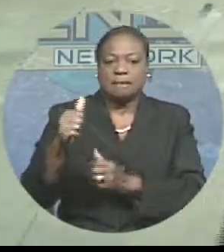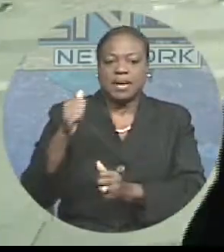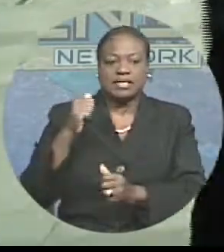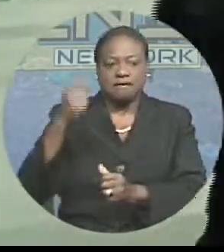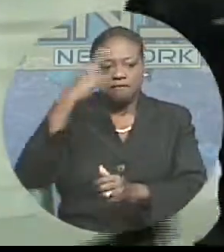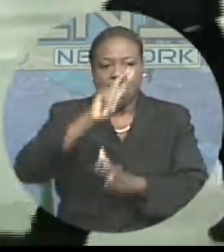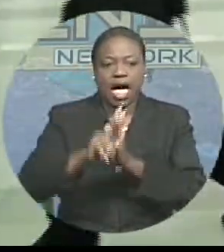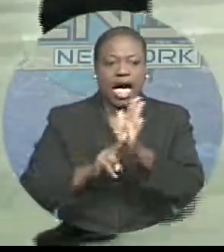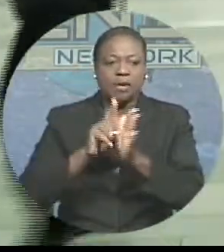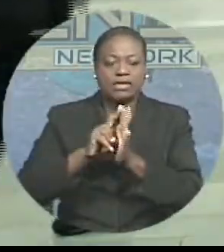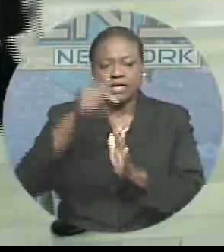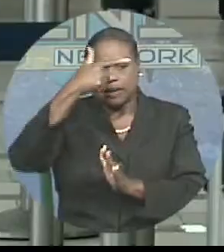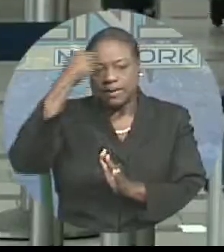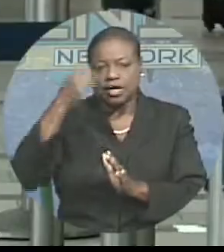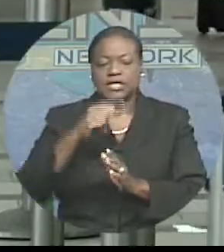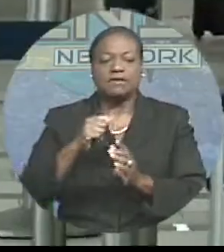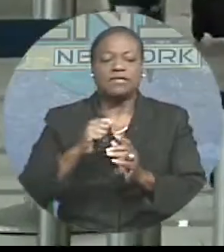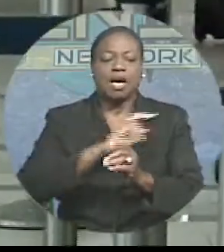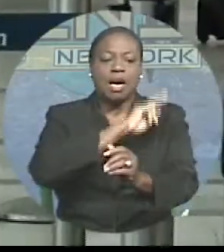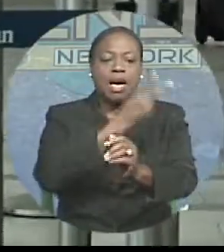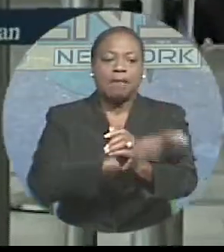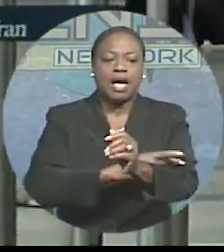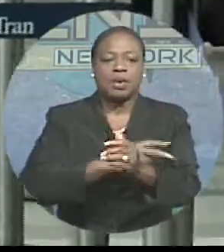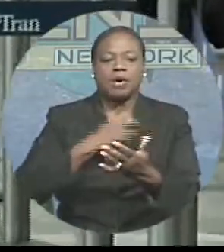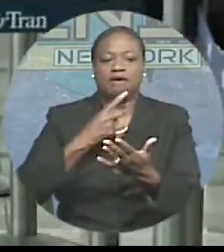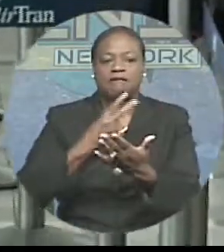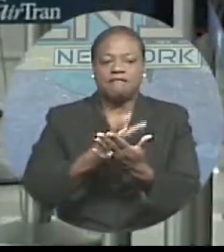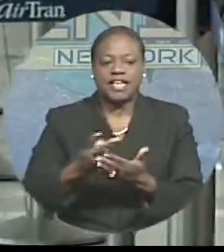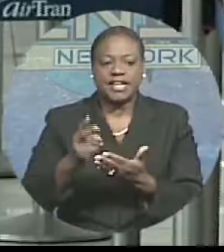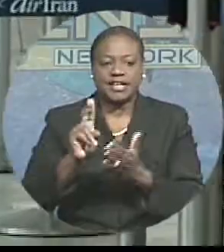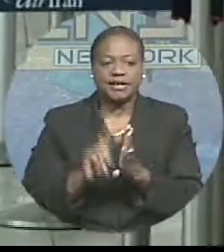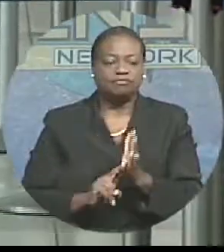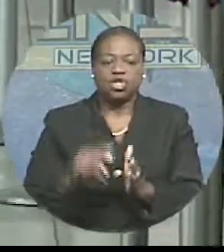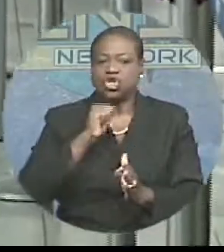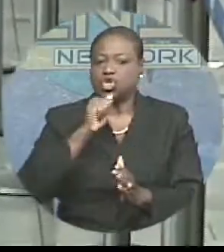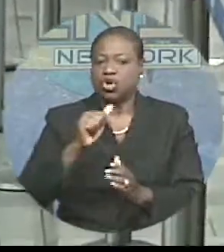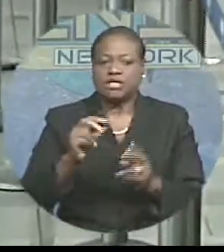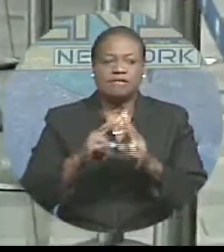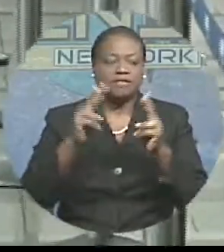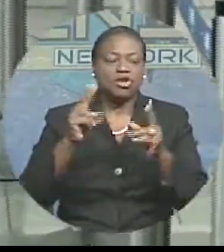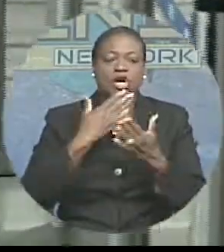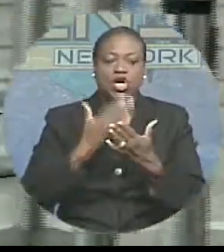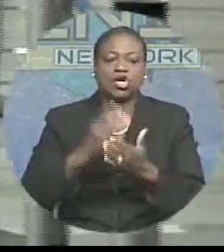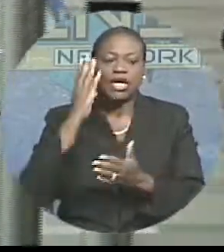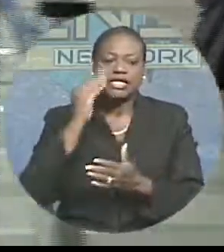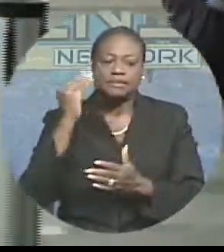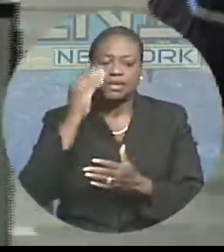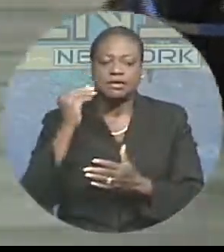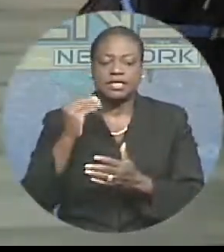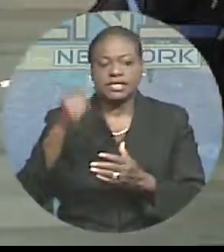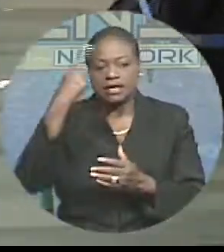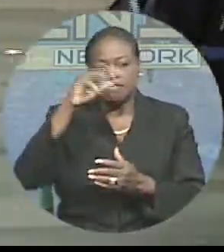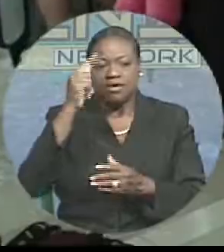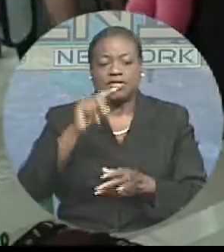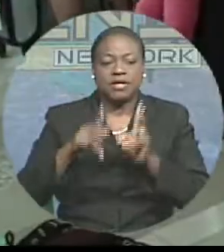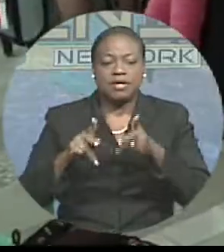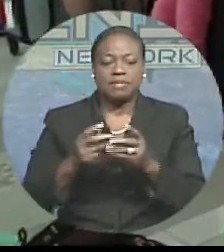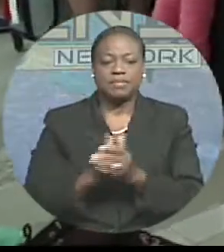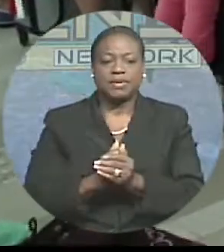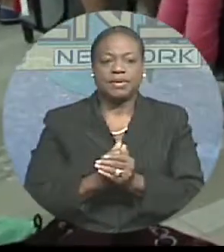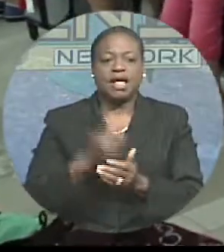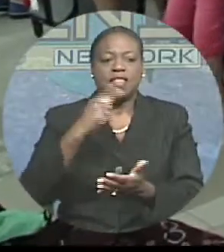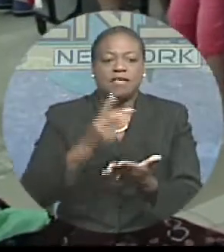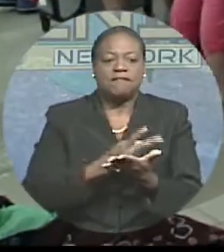failure. And for these travelers, it was not a pleasant experience as a manual check-in took much longer. The failure